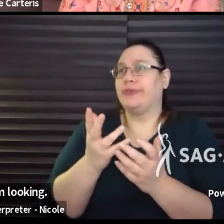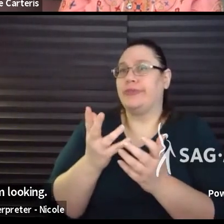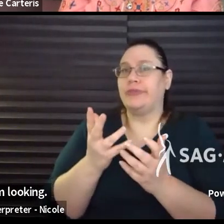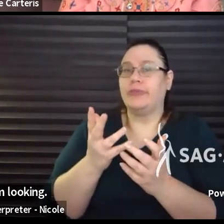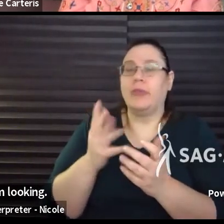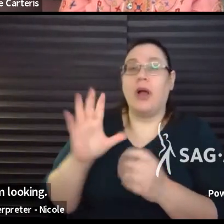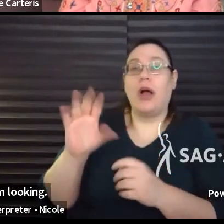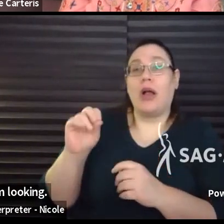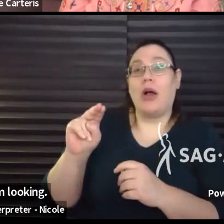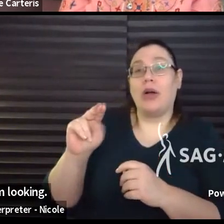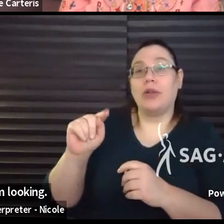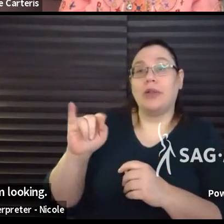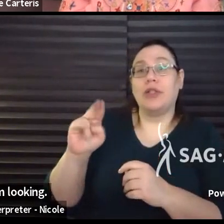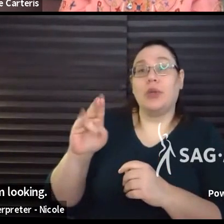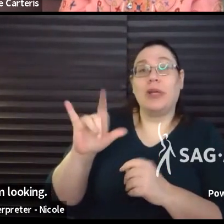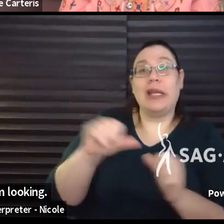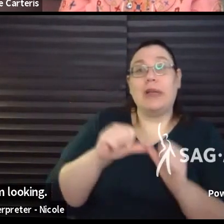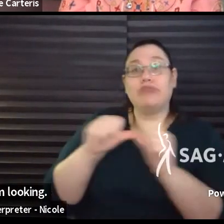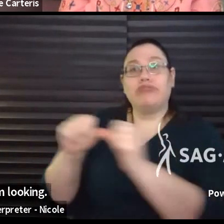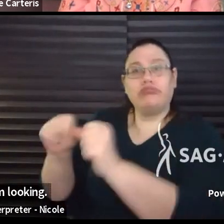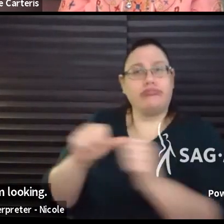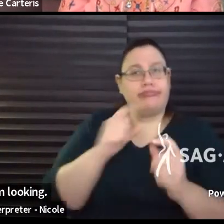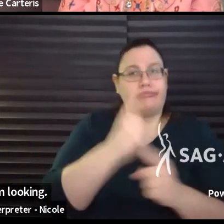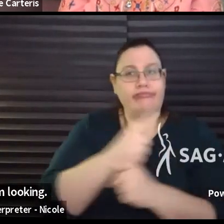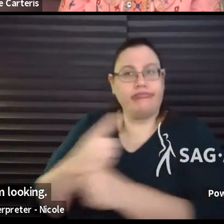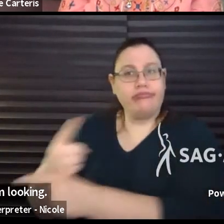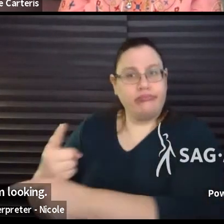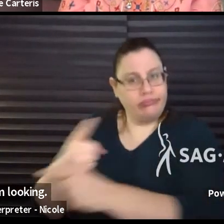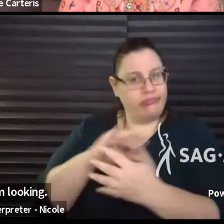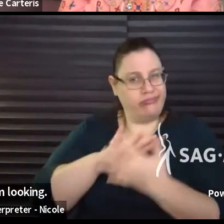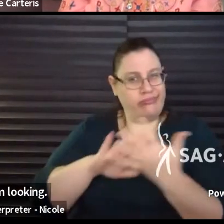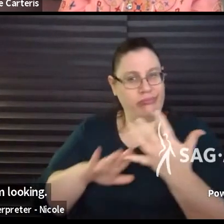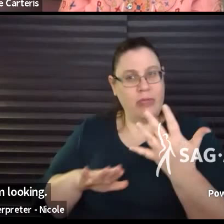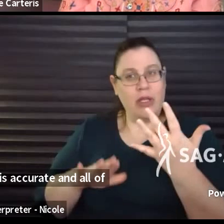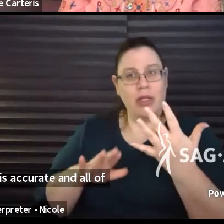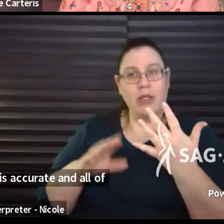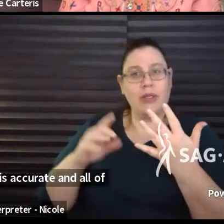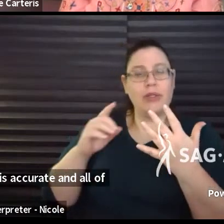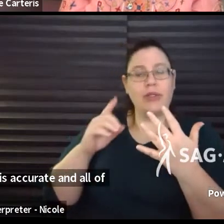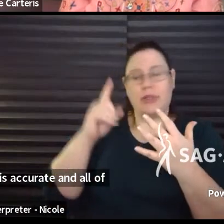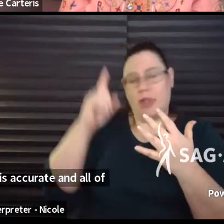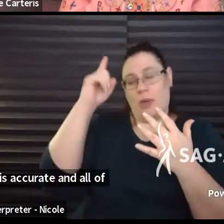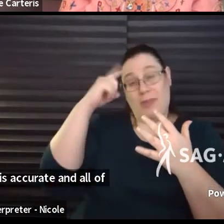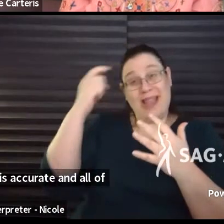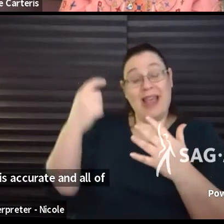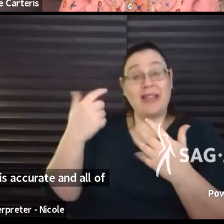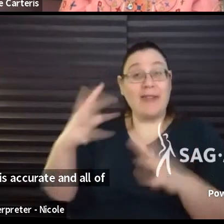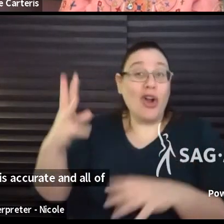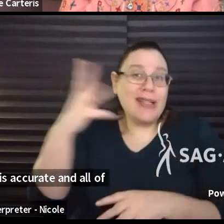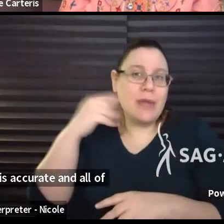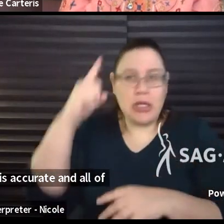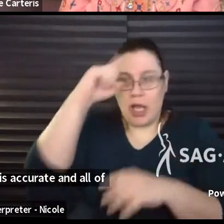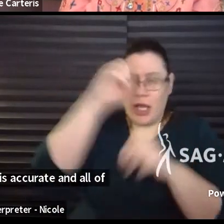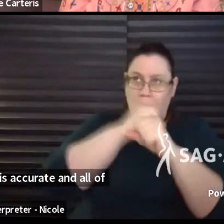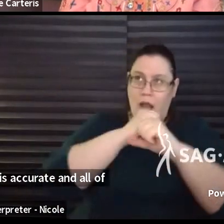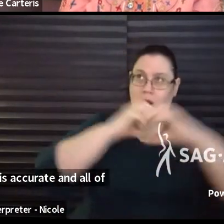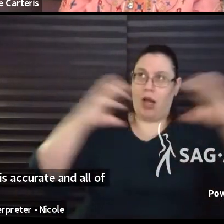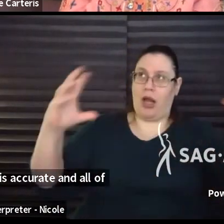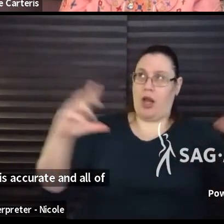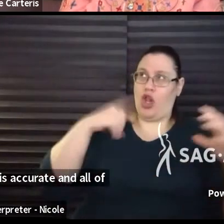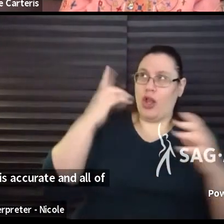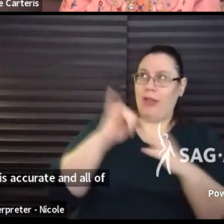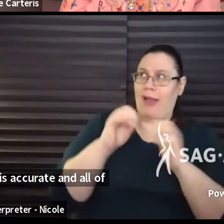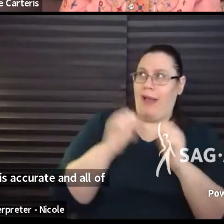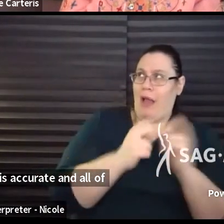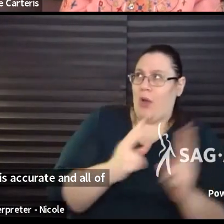continuity is accurate and all of that. So being able to envision in your head how this will, how any performance will cut